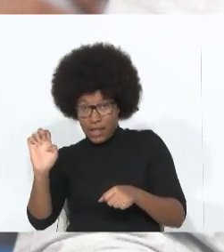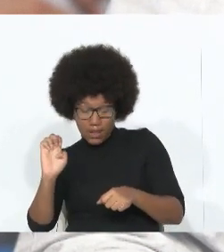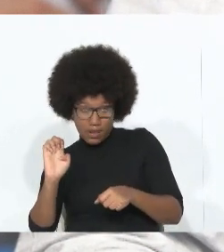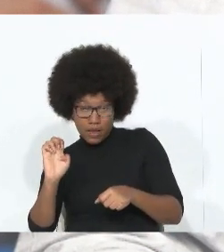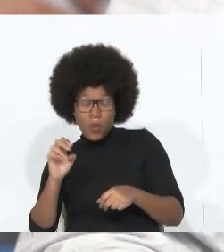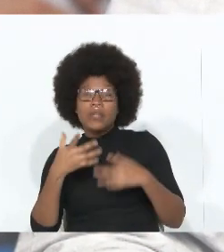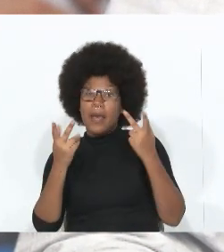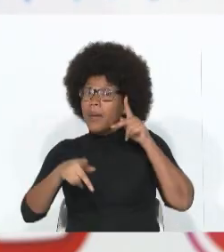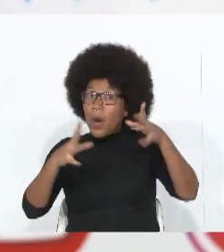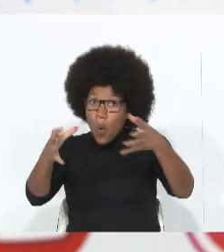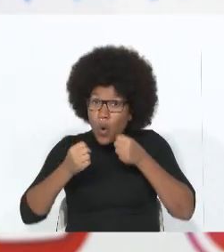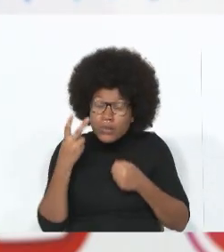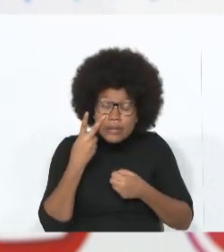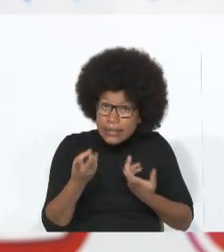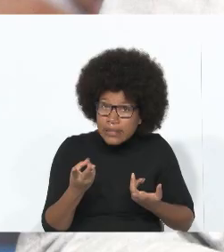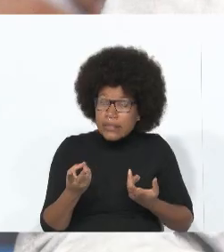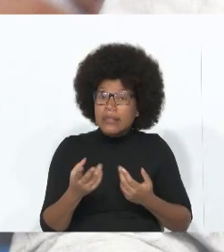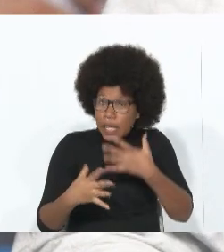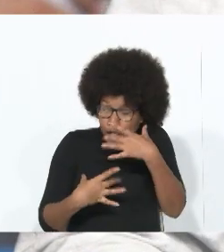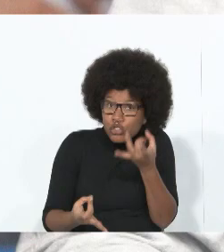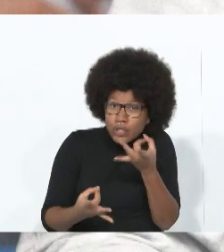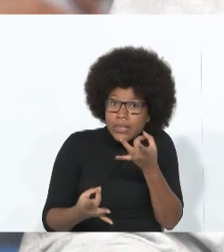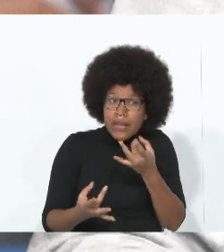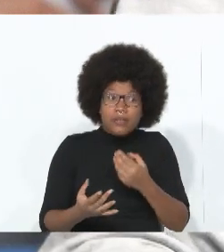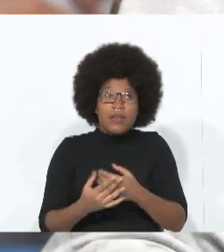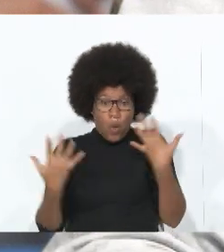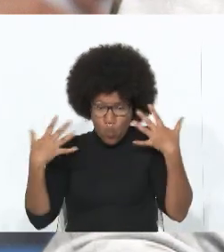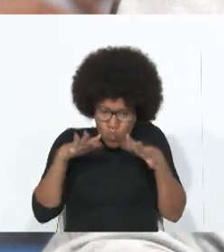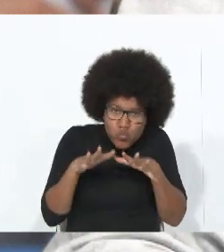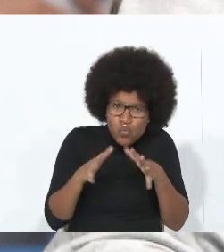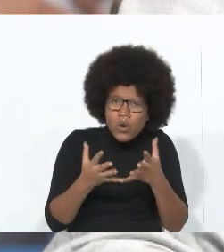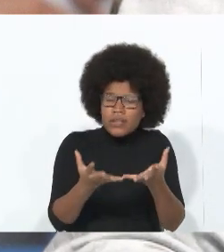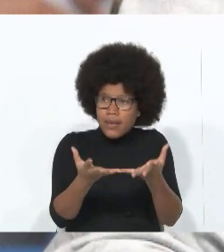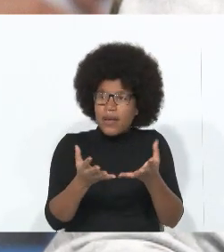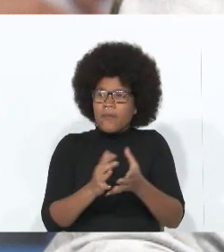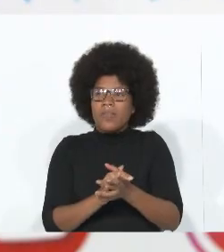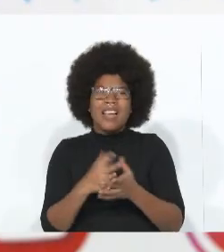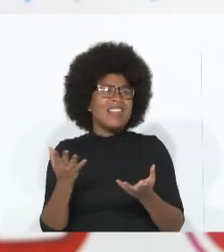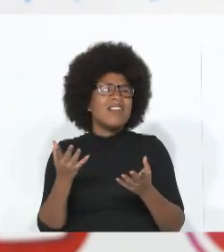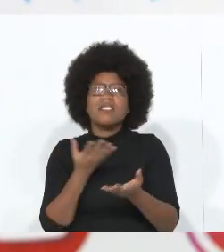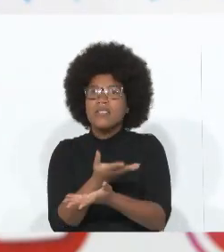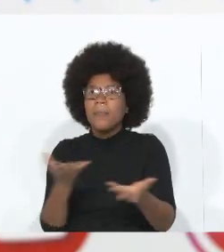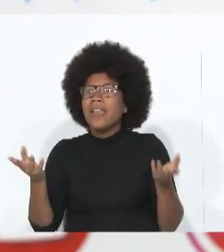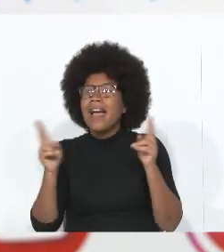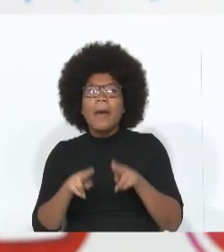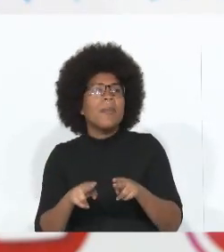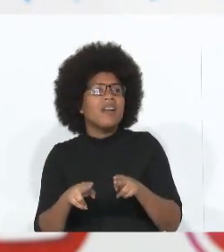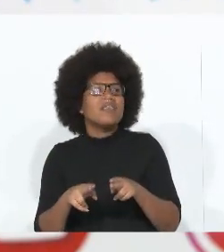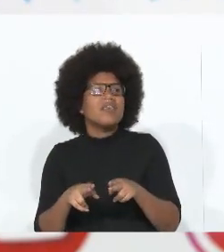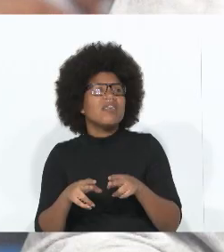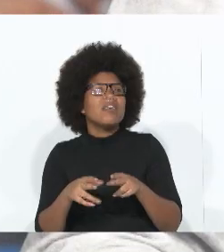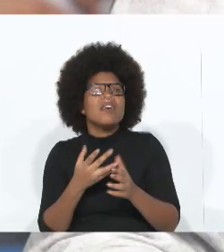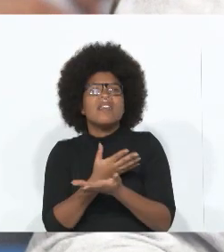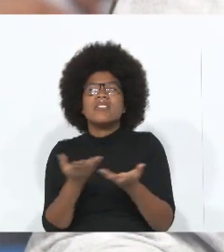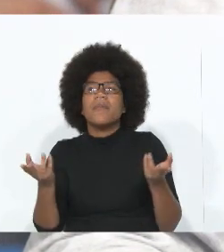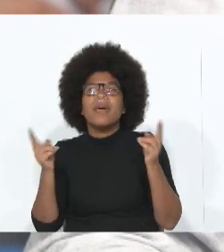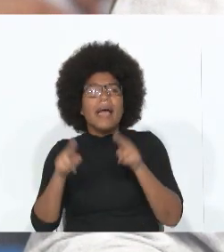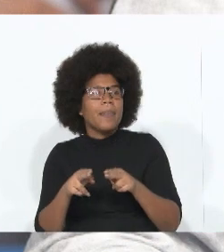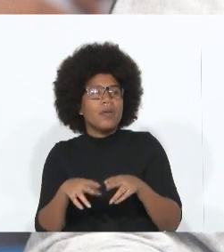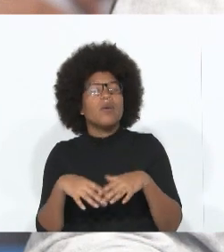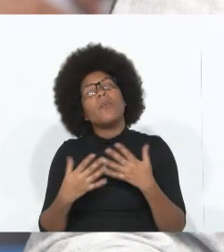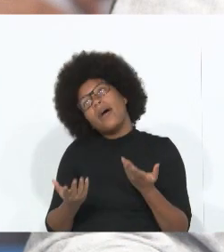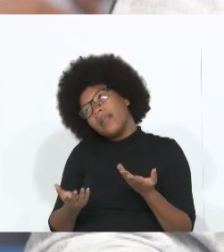want to see. You know, there was a mad rush. And then something happened, though. Well, something happened. Well, I'll tell